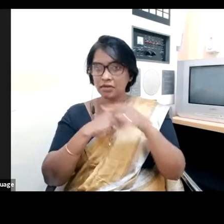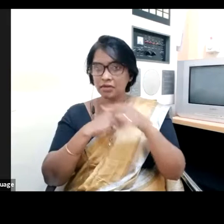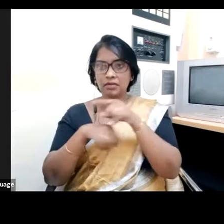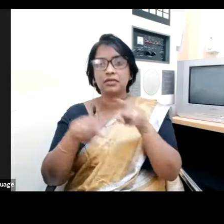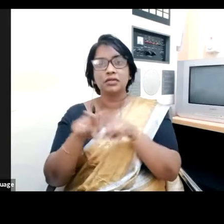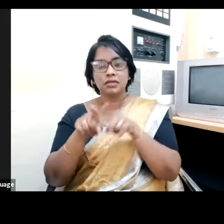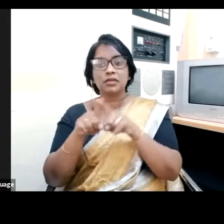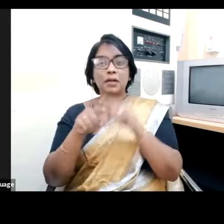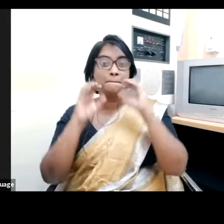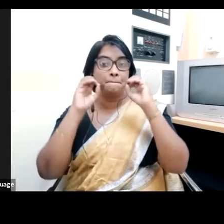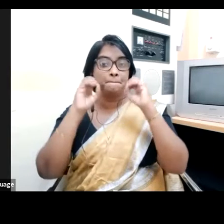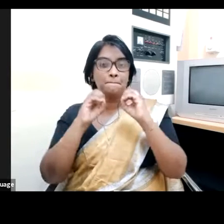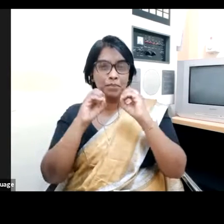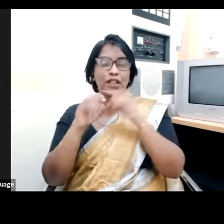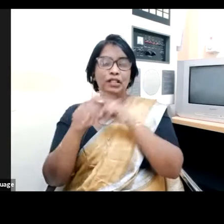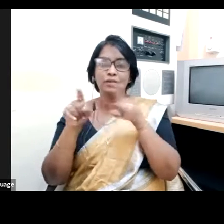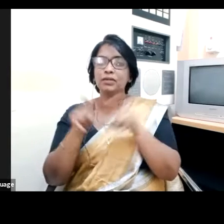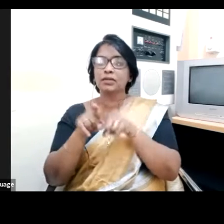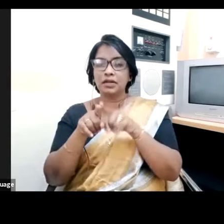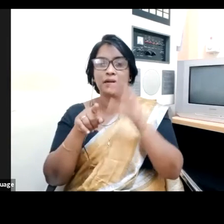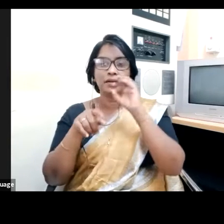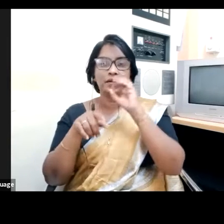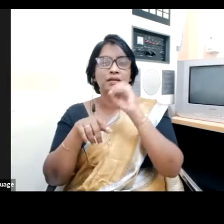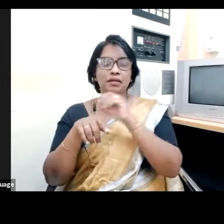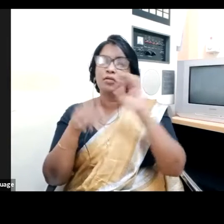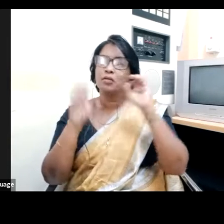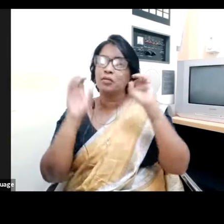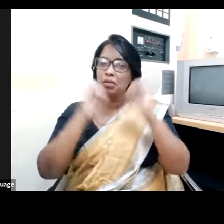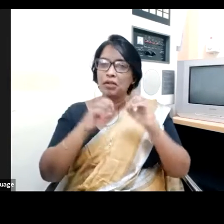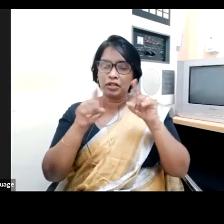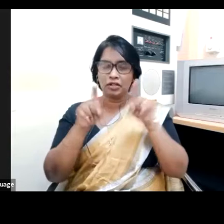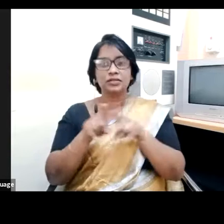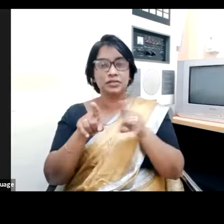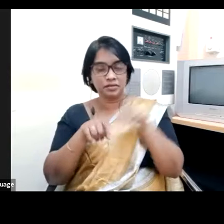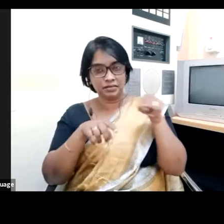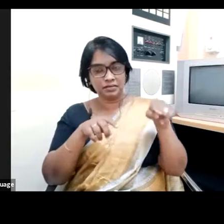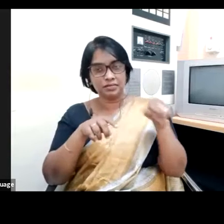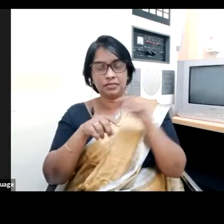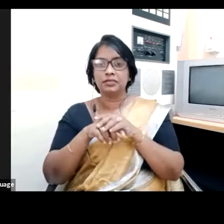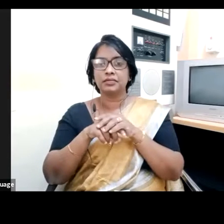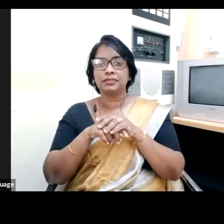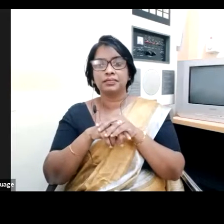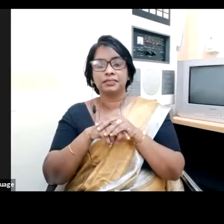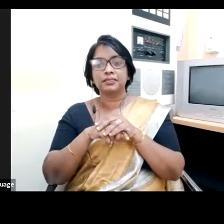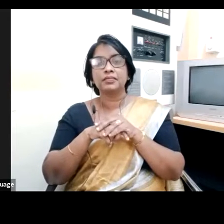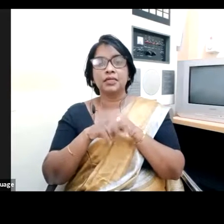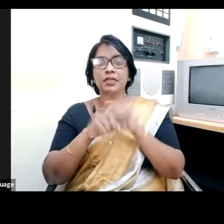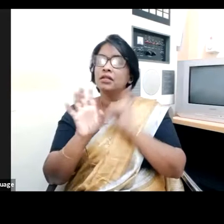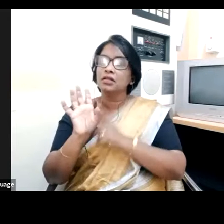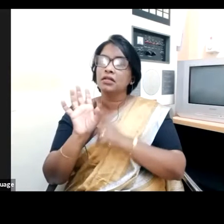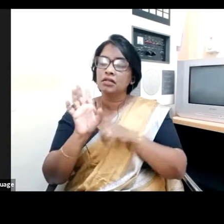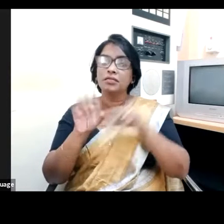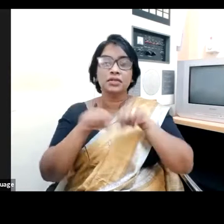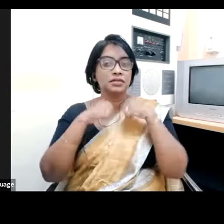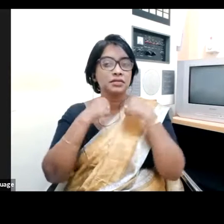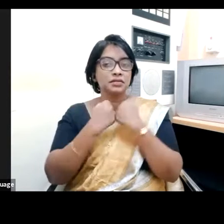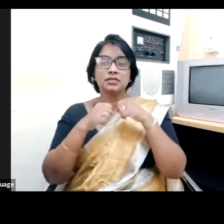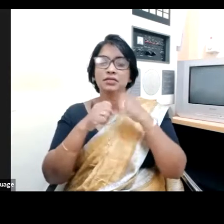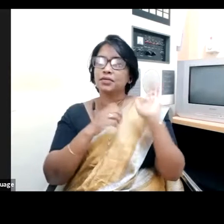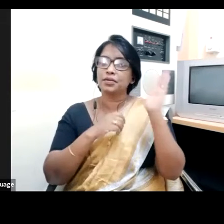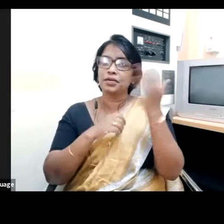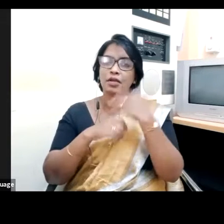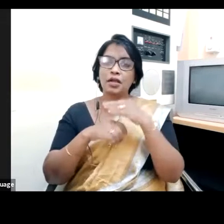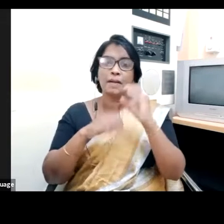business. The standard will be launched tomorrow. Every company's long-term net zero goal must include